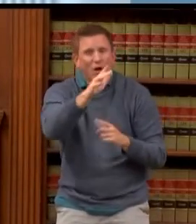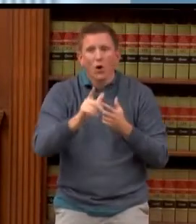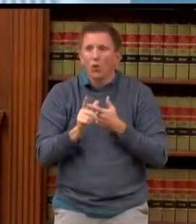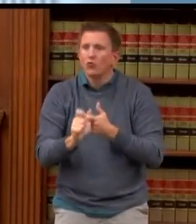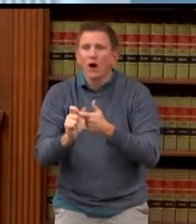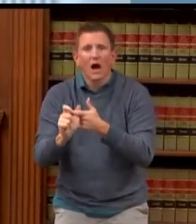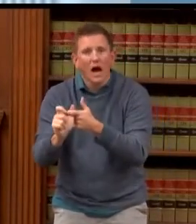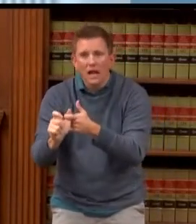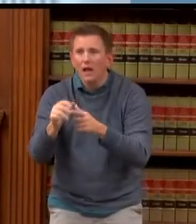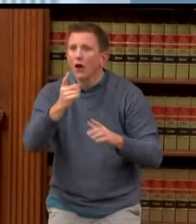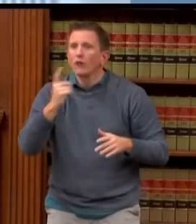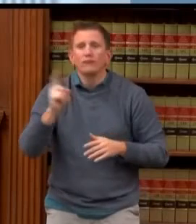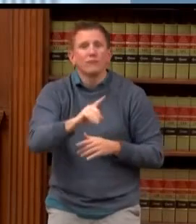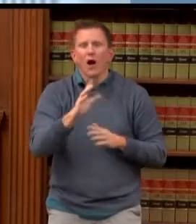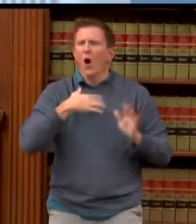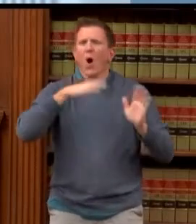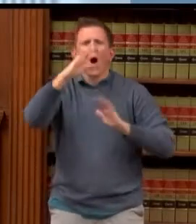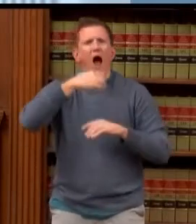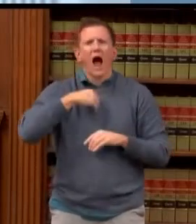order.